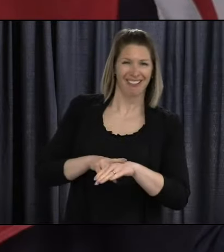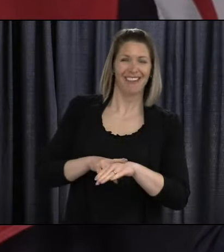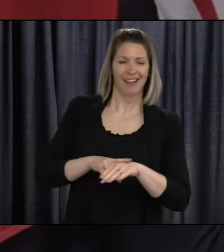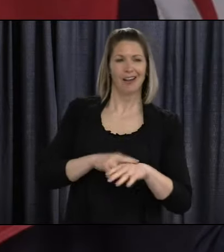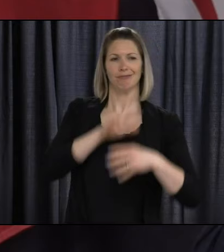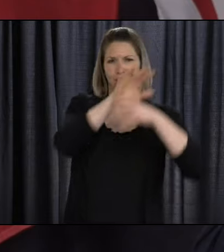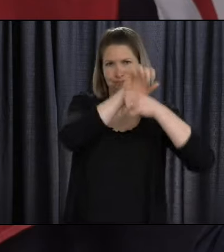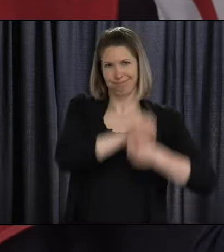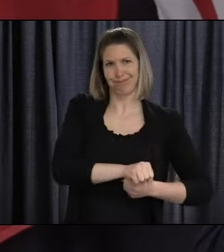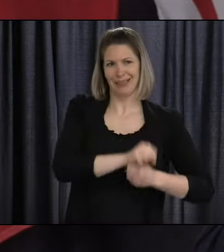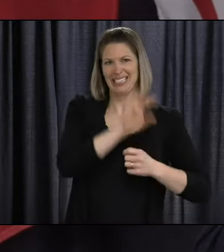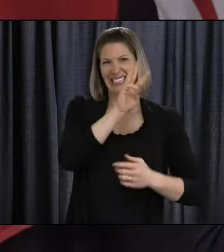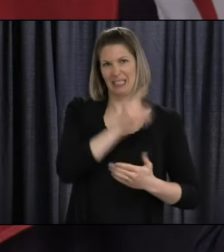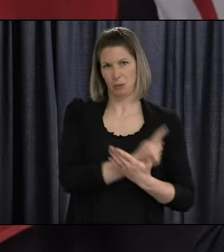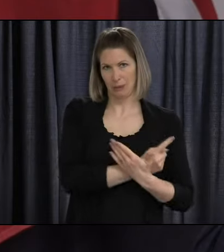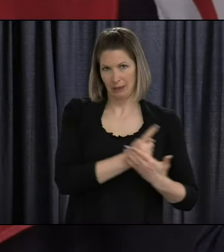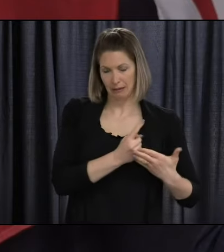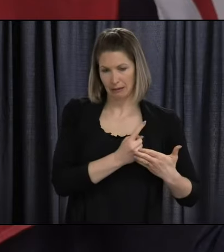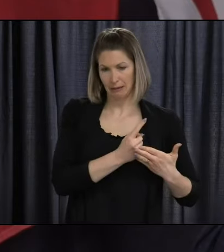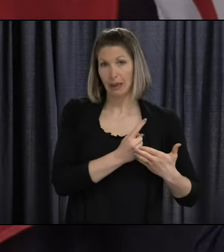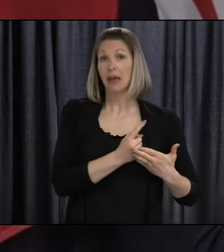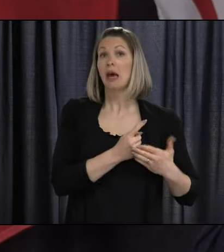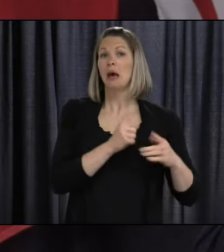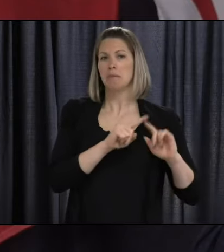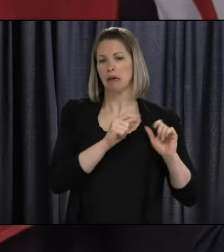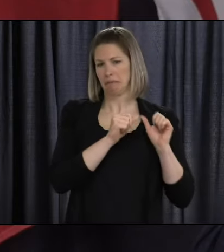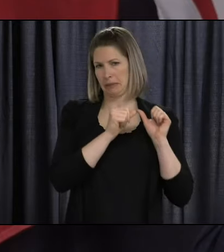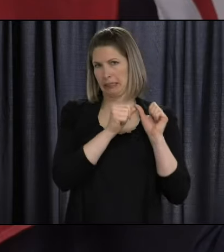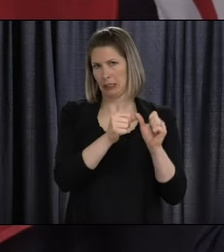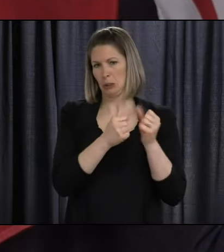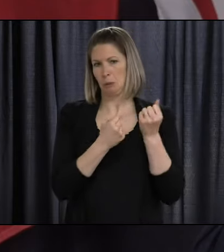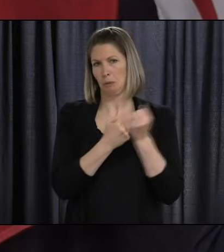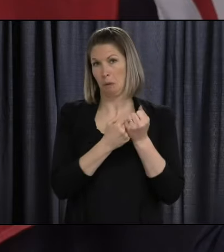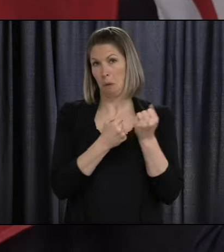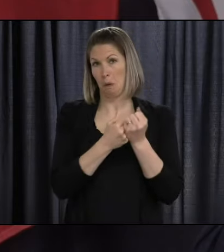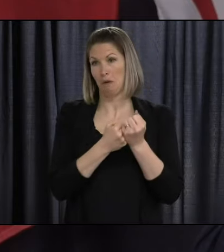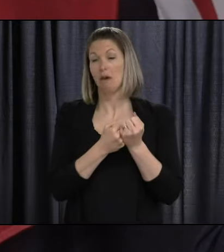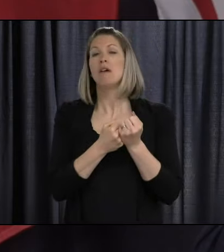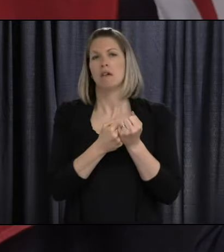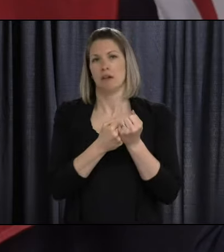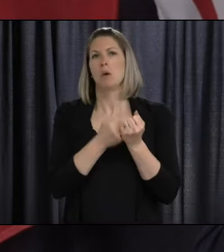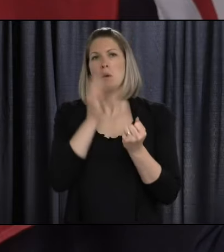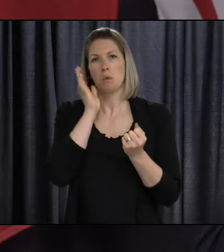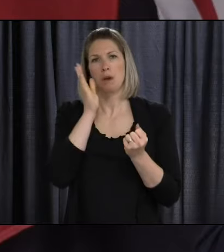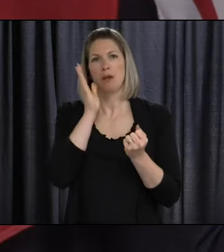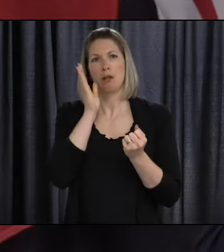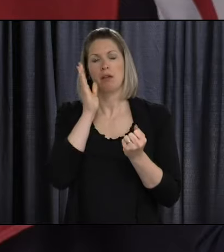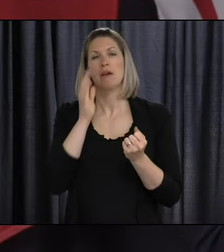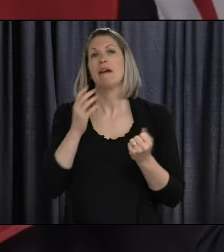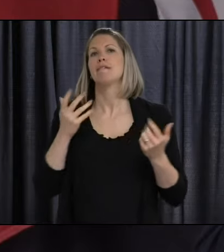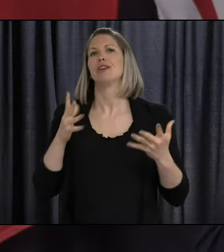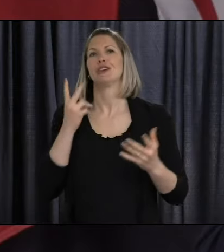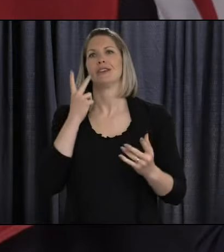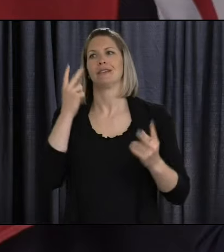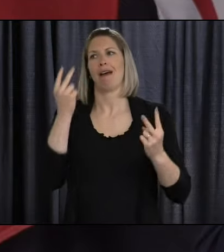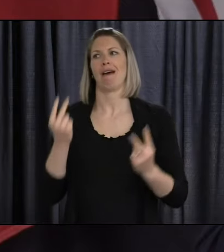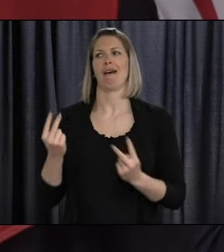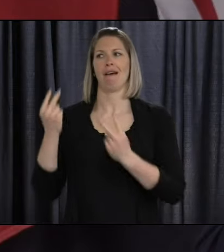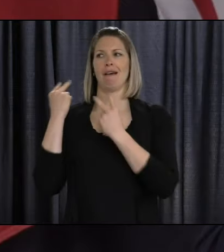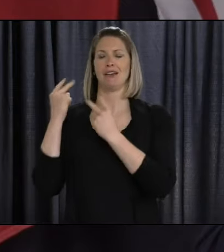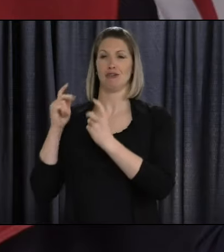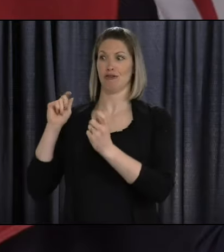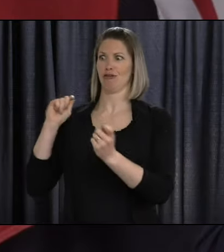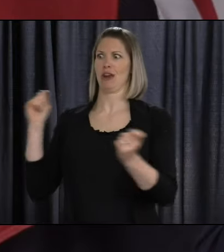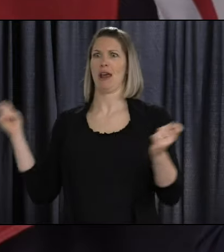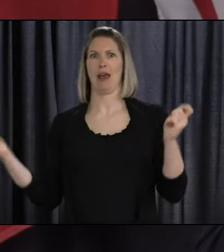as we support each other, and this is where we will see change. We've been having quite a bit of momentum in recent weeks, but we